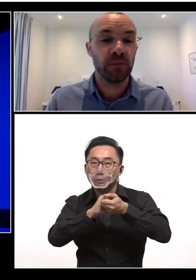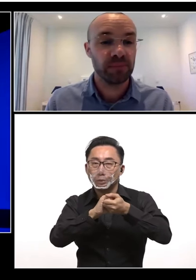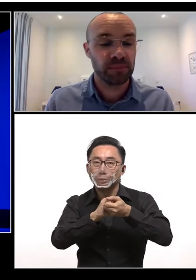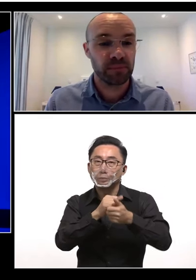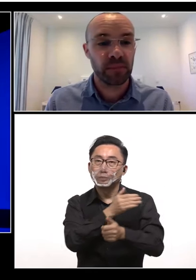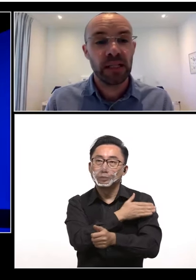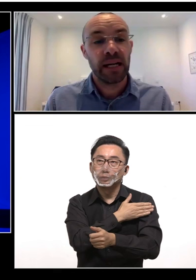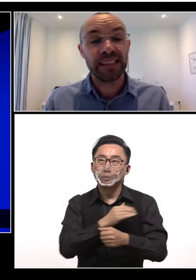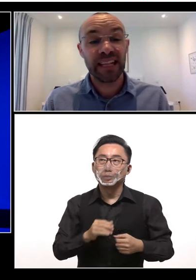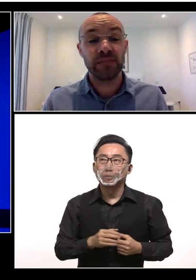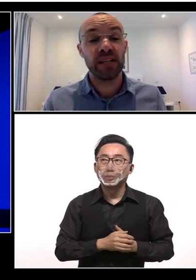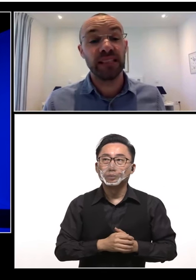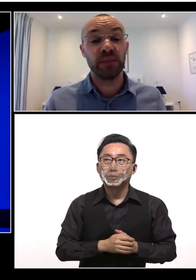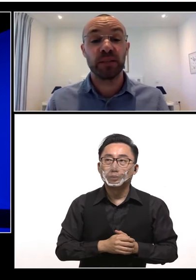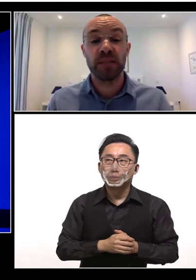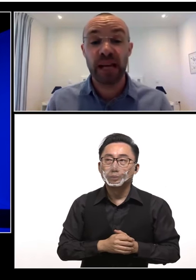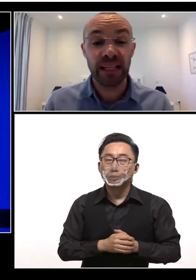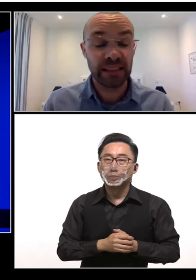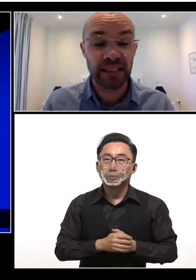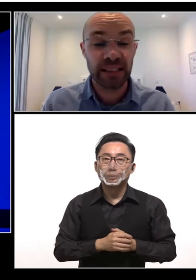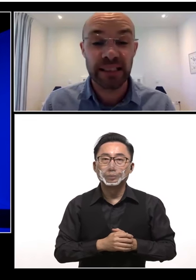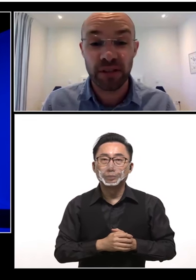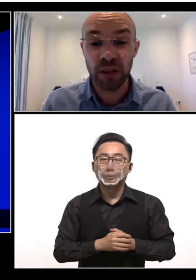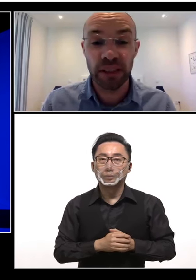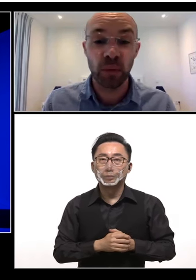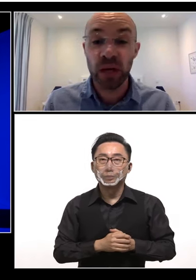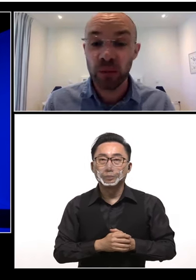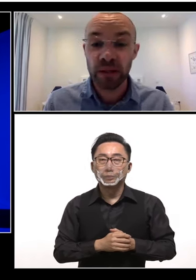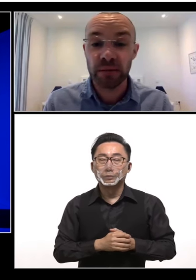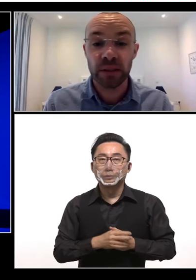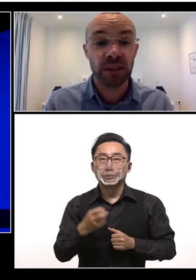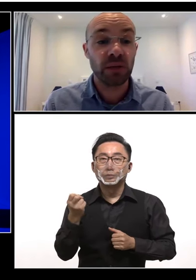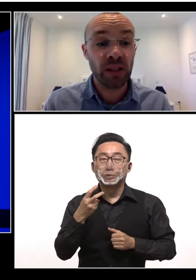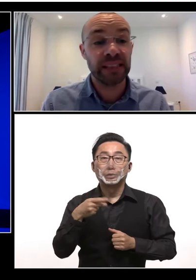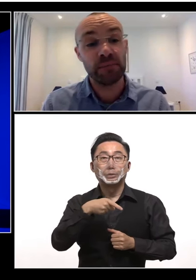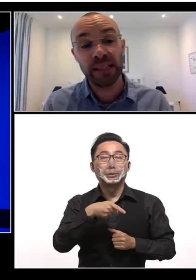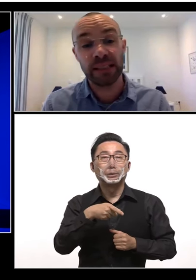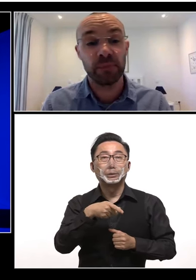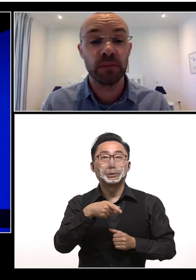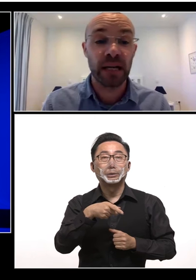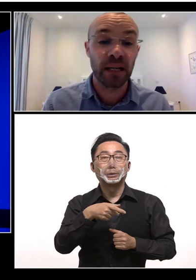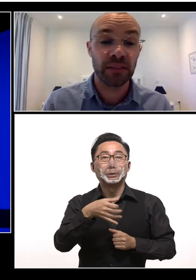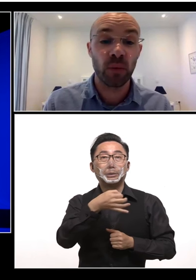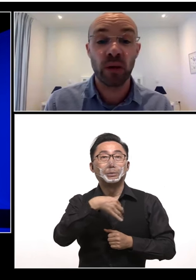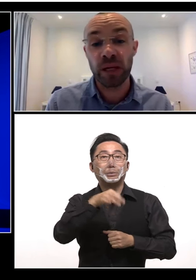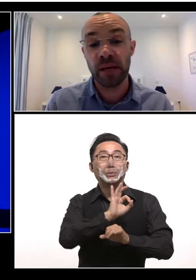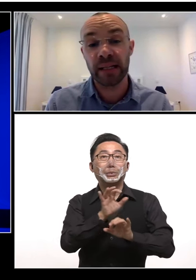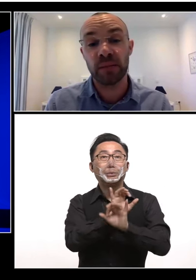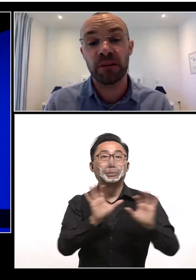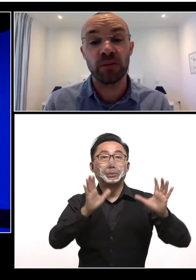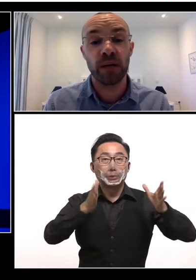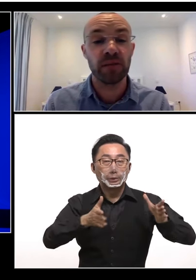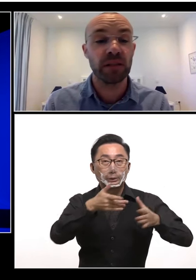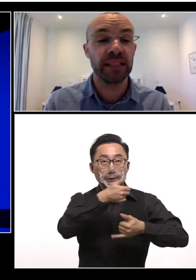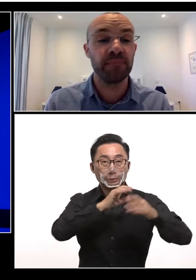So, as Ad Infinitum has become an ally to the deaf colleagues we work with, so colleagues like Matty have become allies of the work we make and a